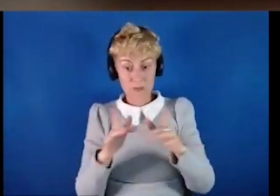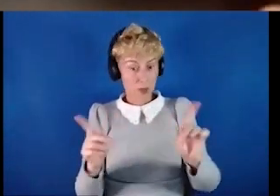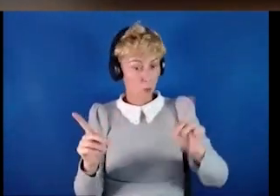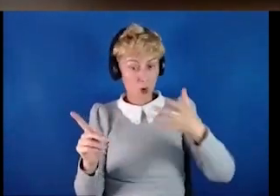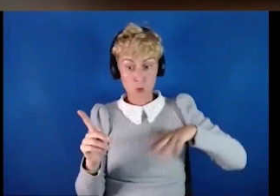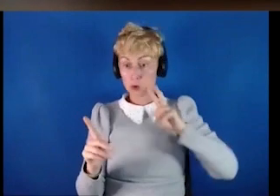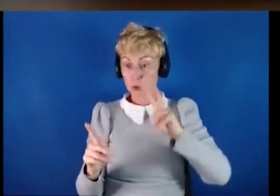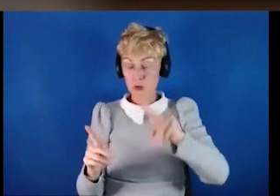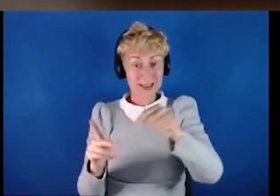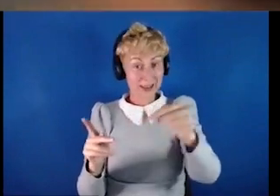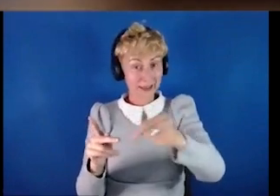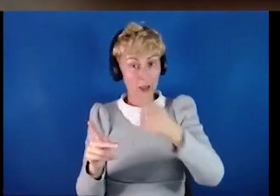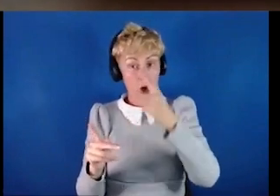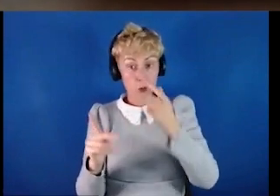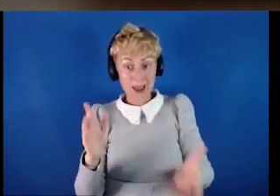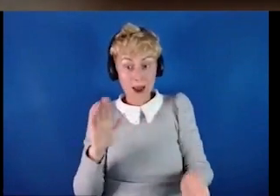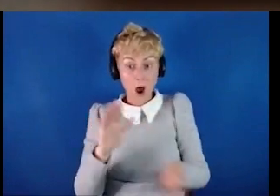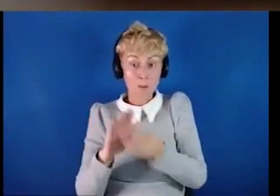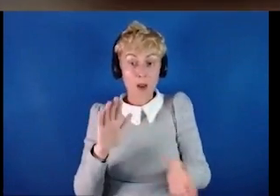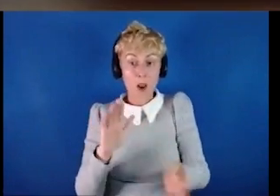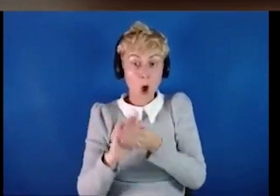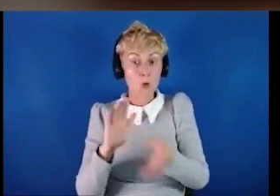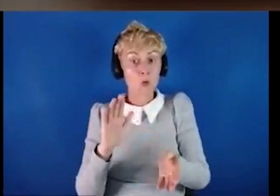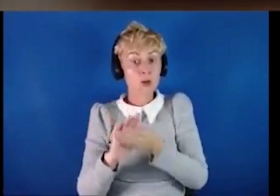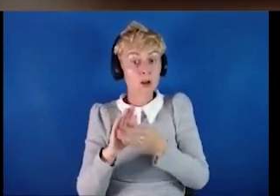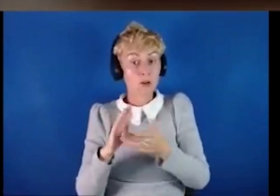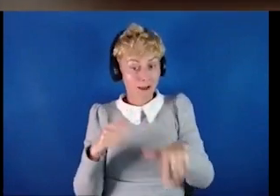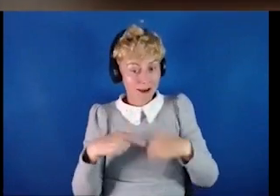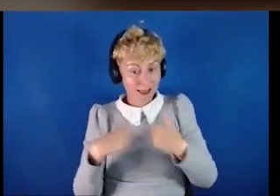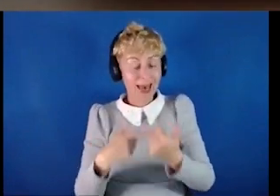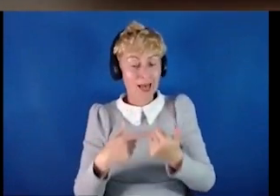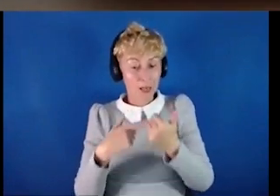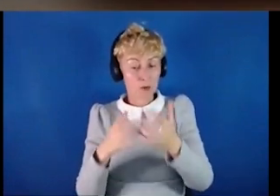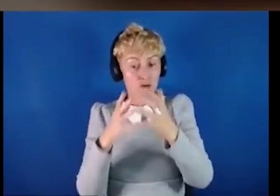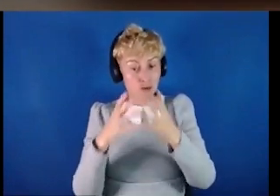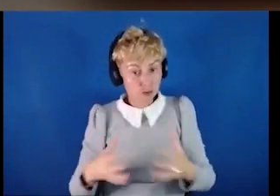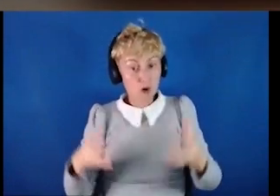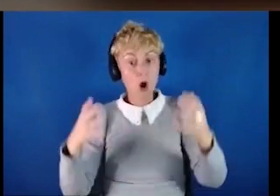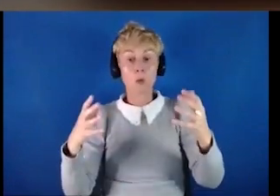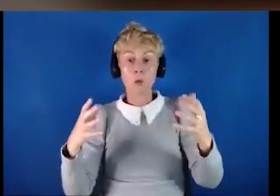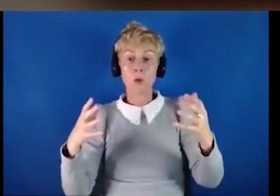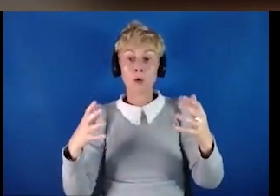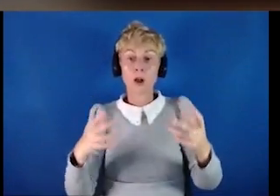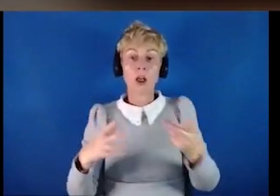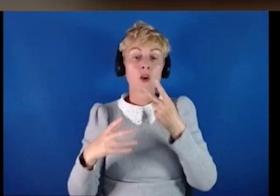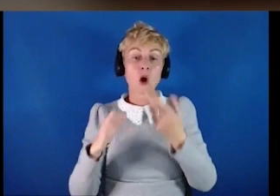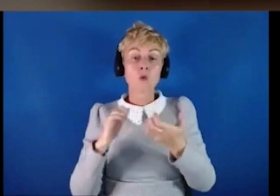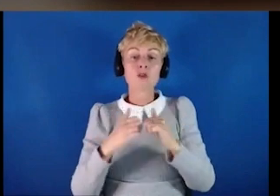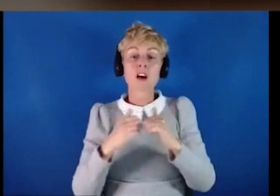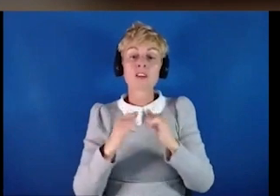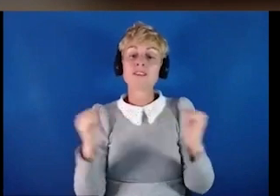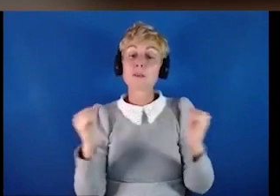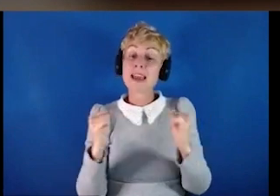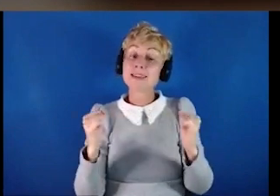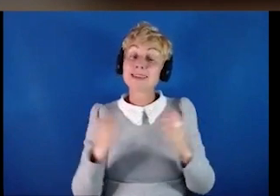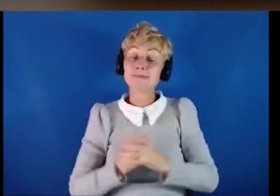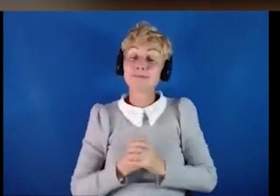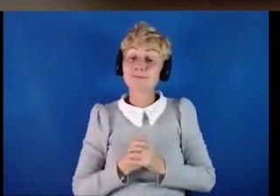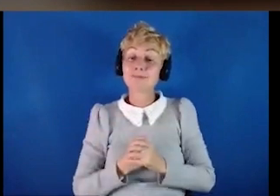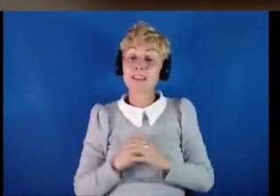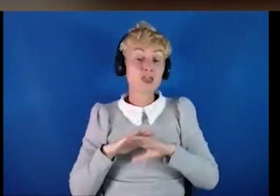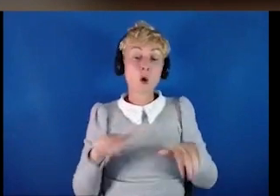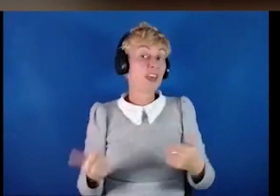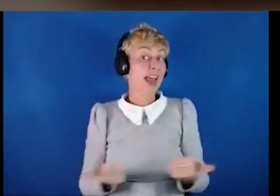upload information. You can continue to help to grow this co-productive space. Doesn't end